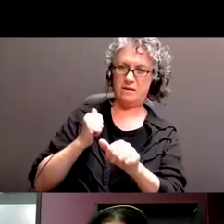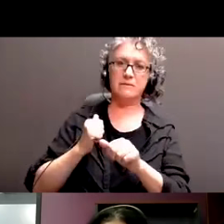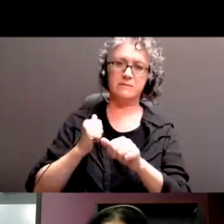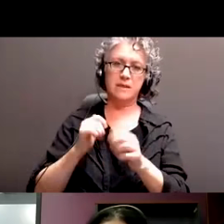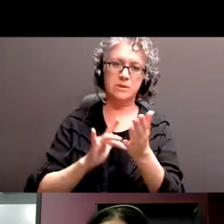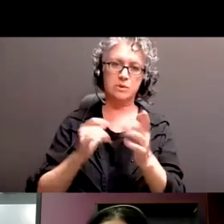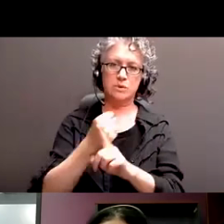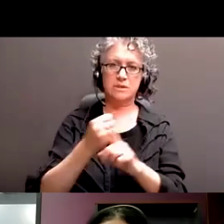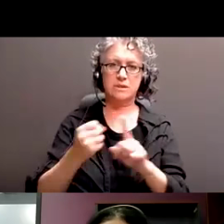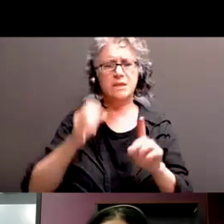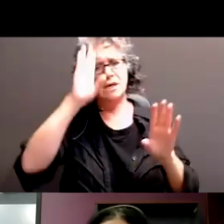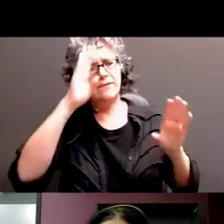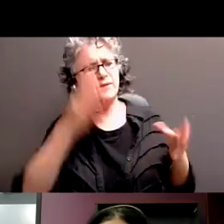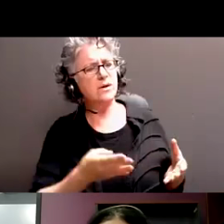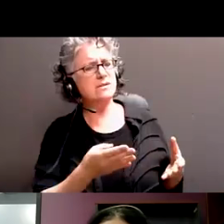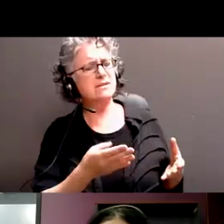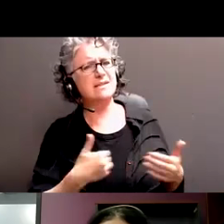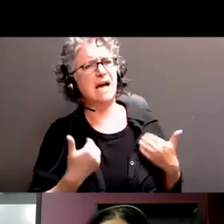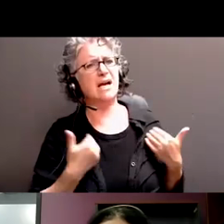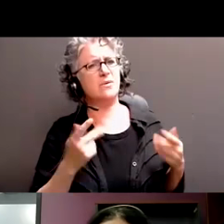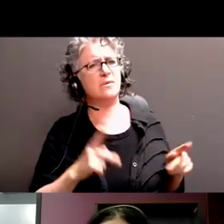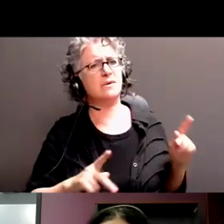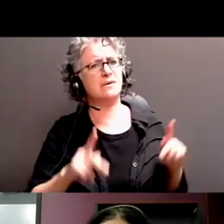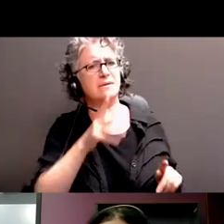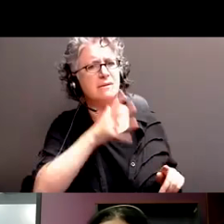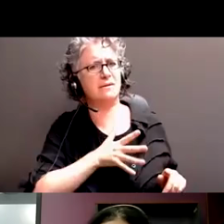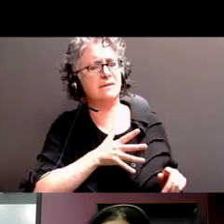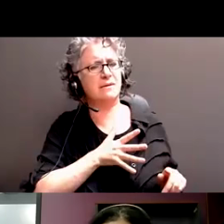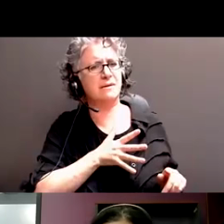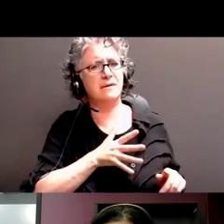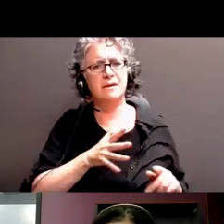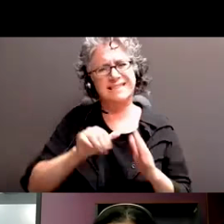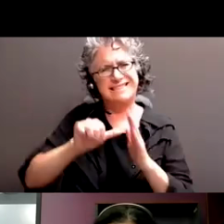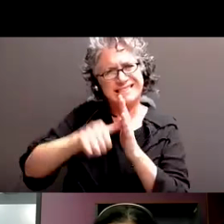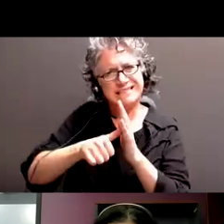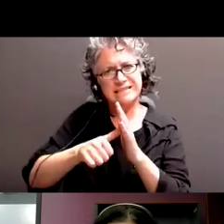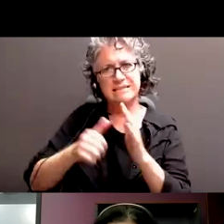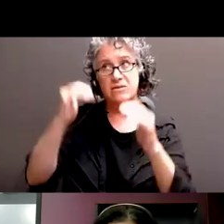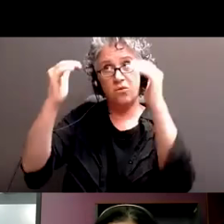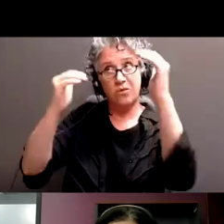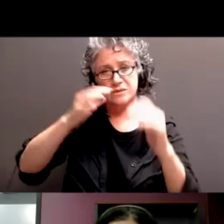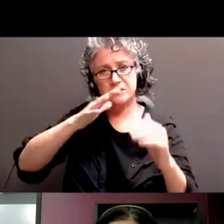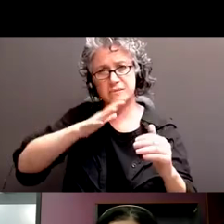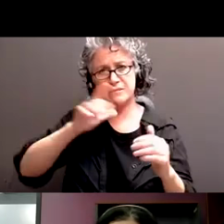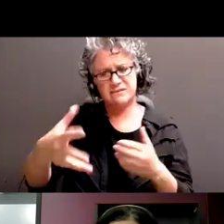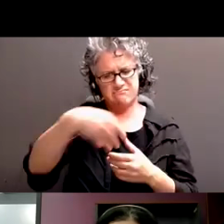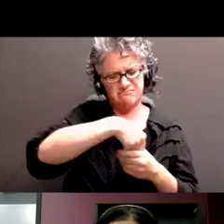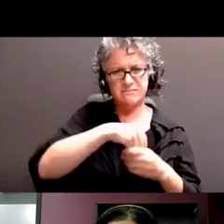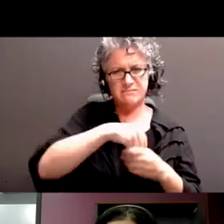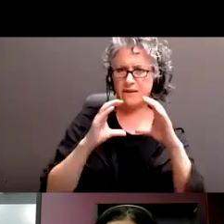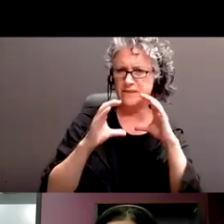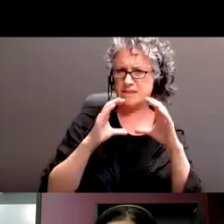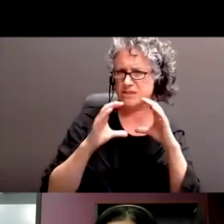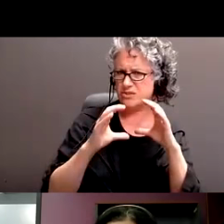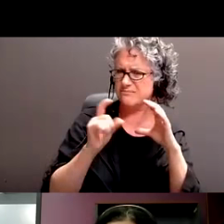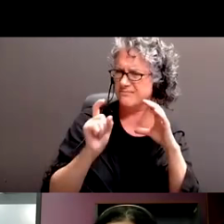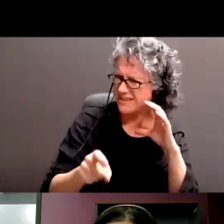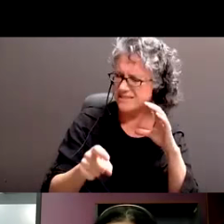women. And so we really wanted to highlight that older women need to be part of the conversation. And that when we look at